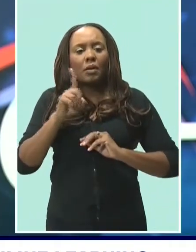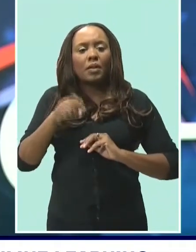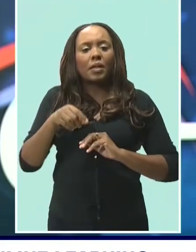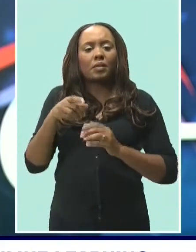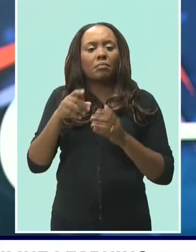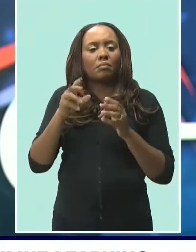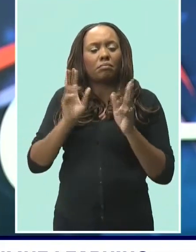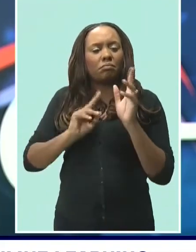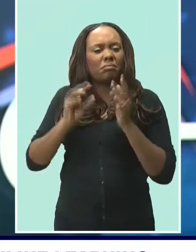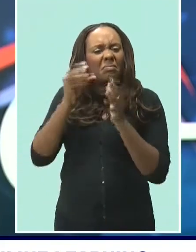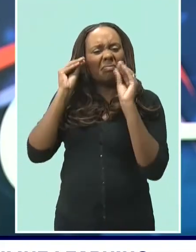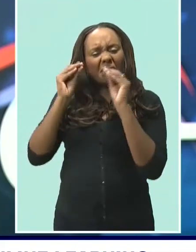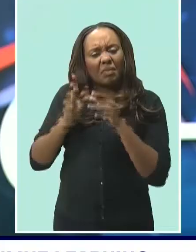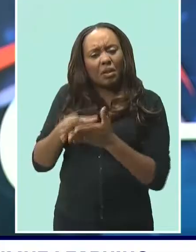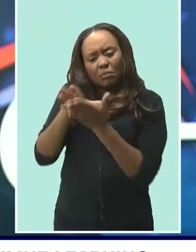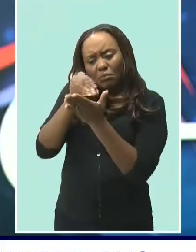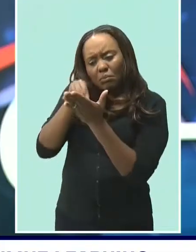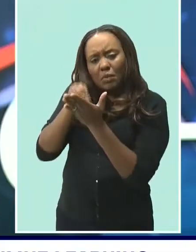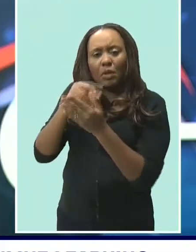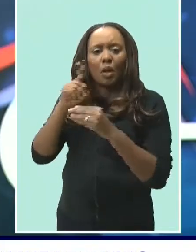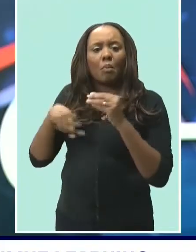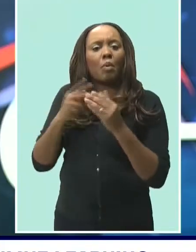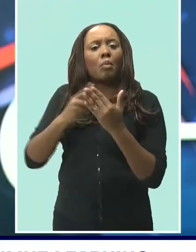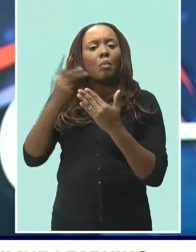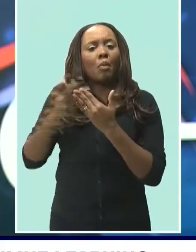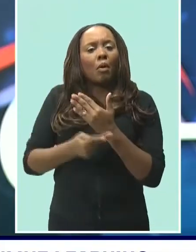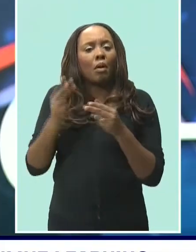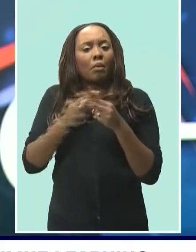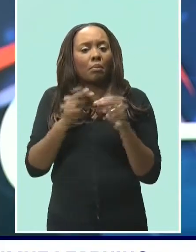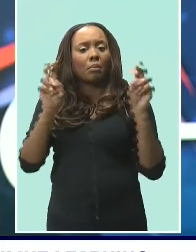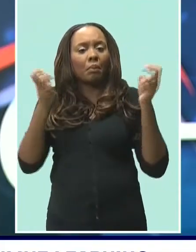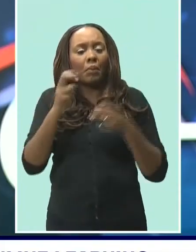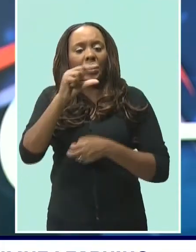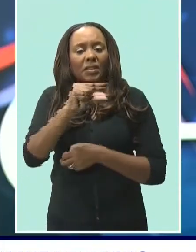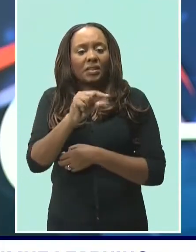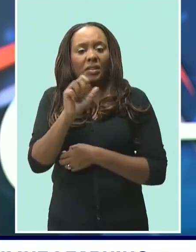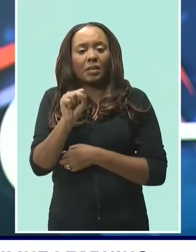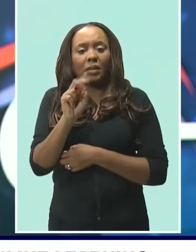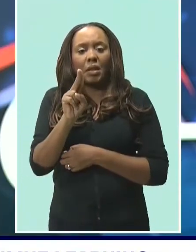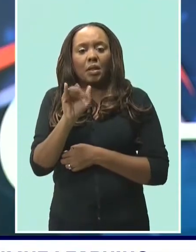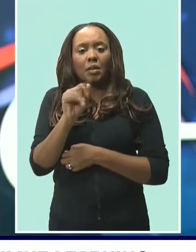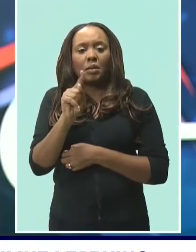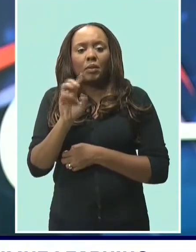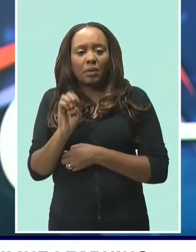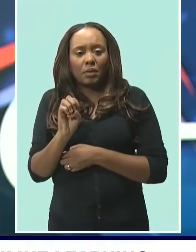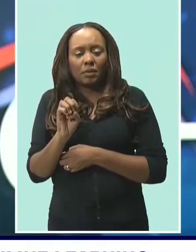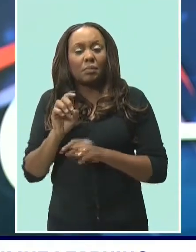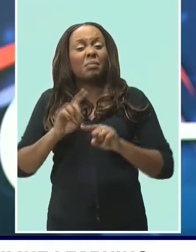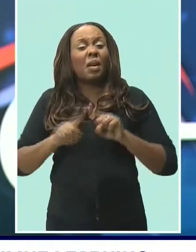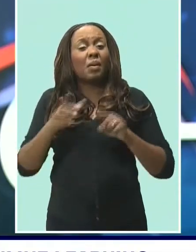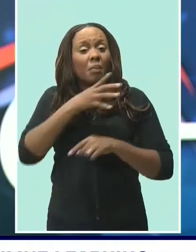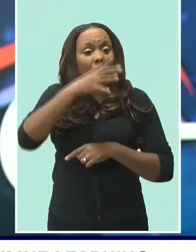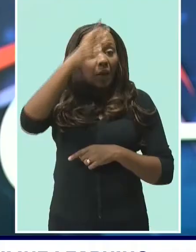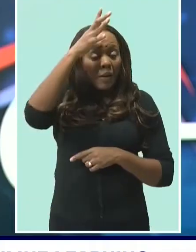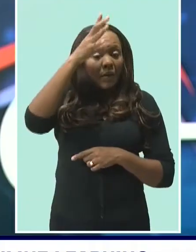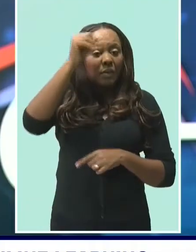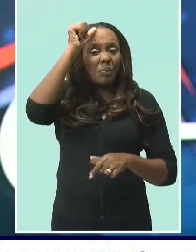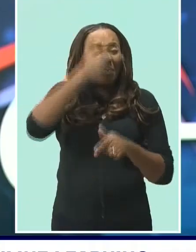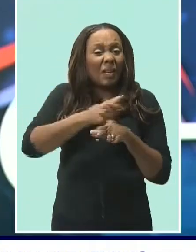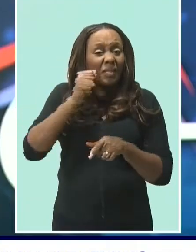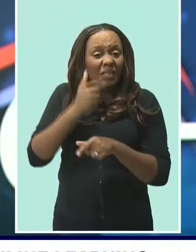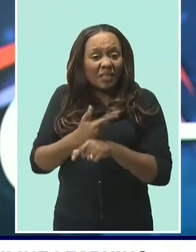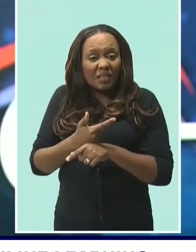of G Suite in the initial stages. However, parents, siblings, and a donation of tablets have helped to get the over 100